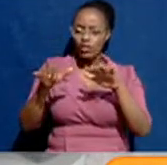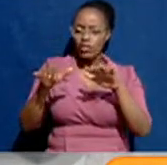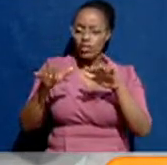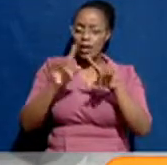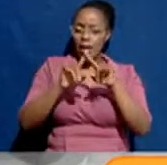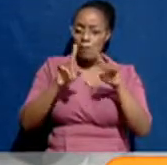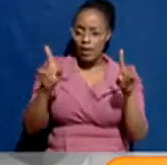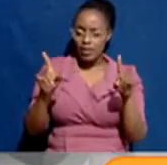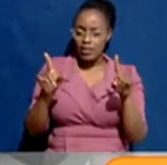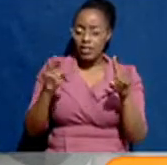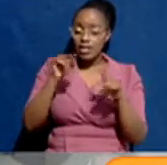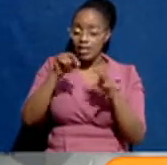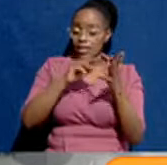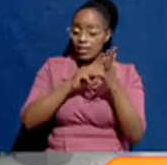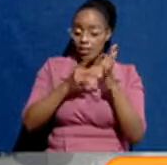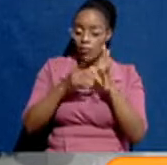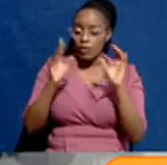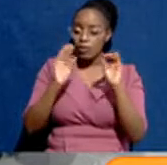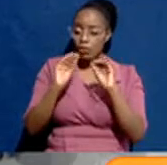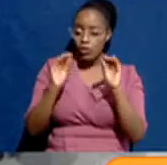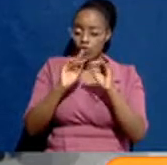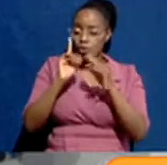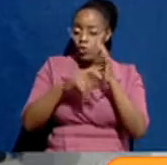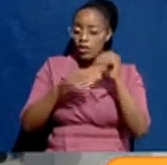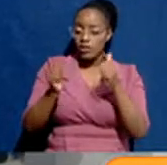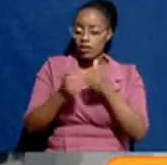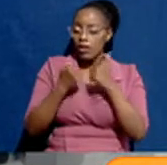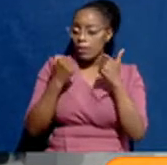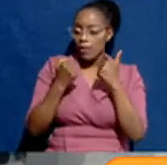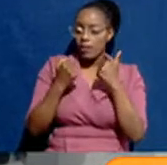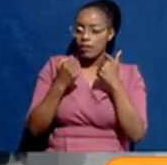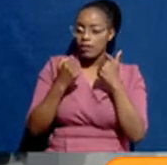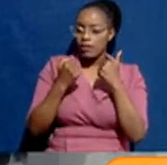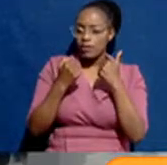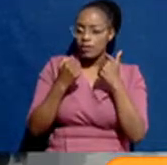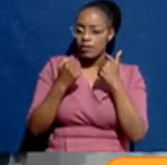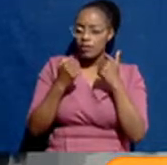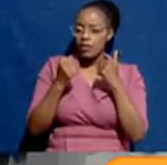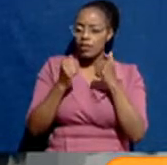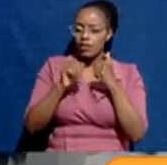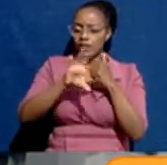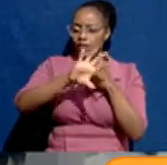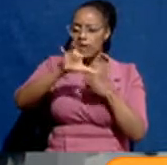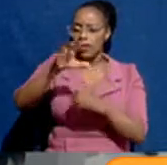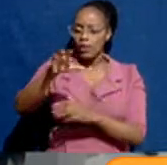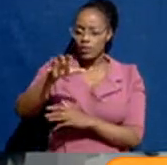but that does not mean we have been not having challenges as counties.